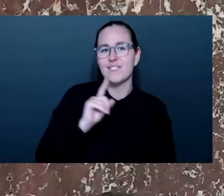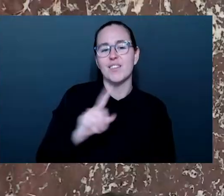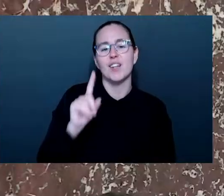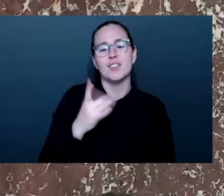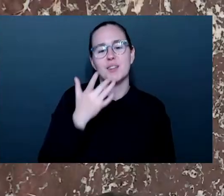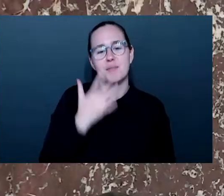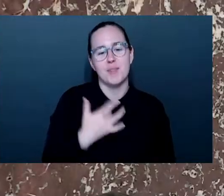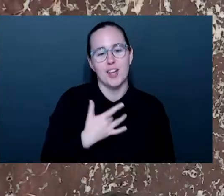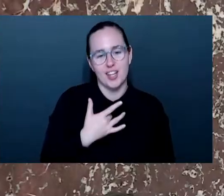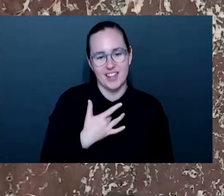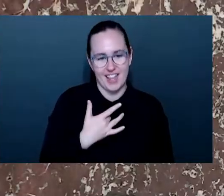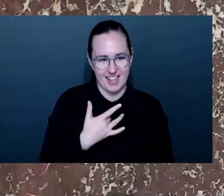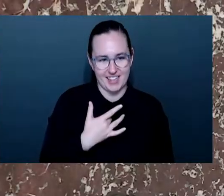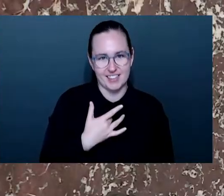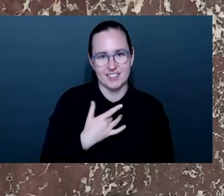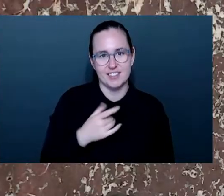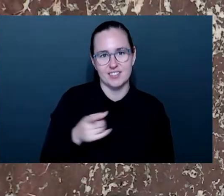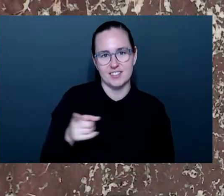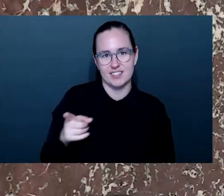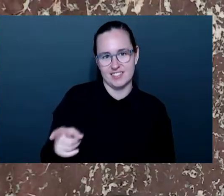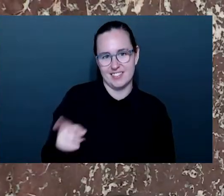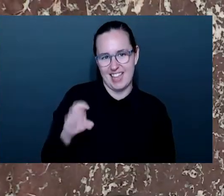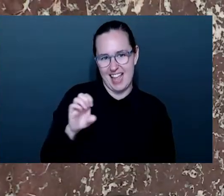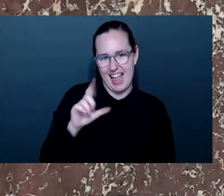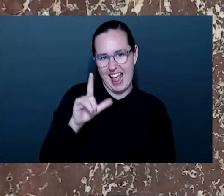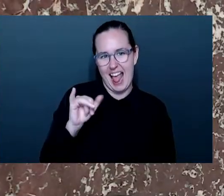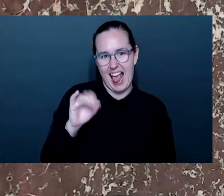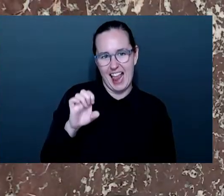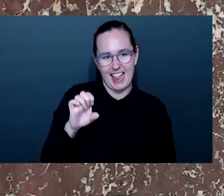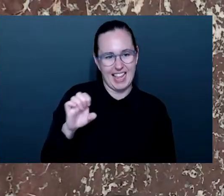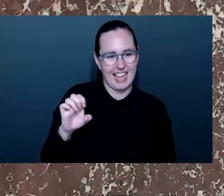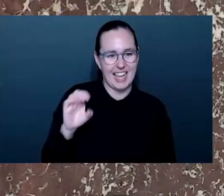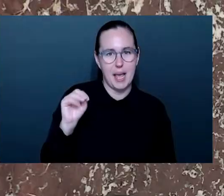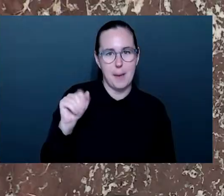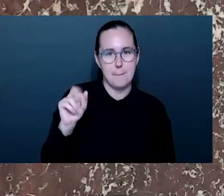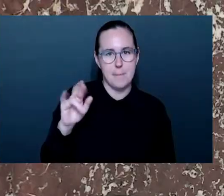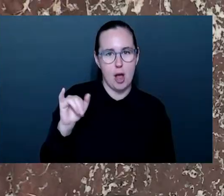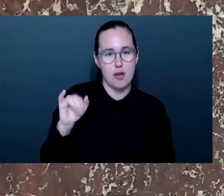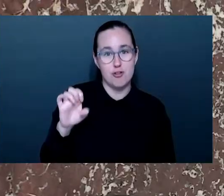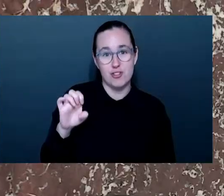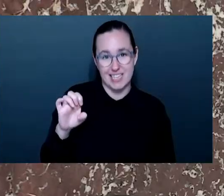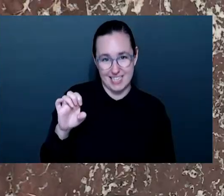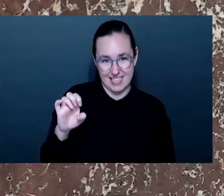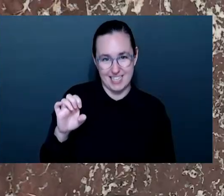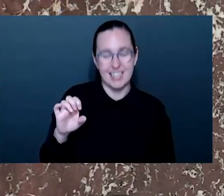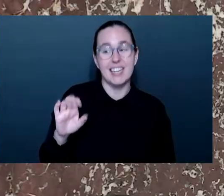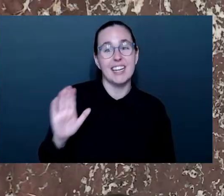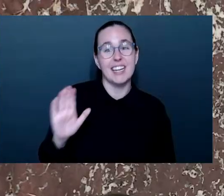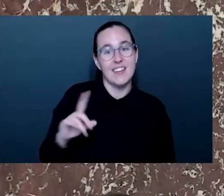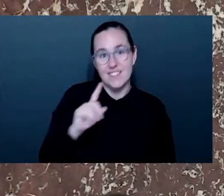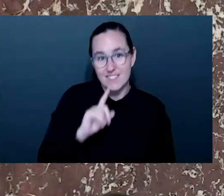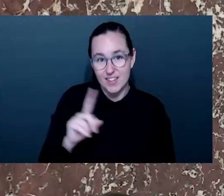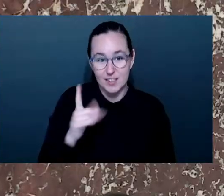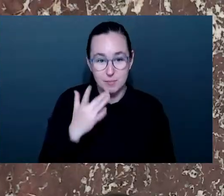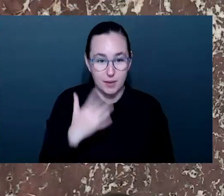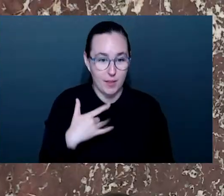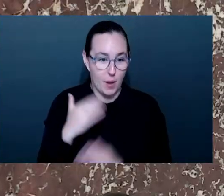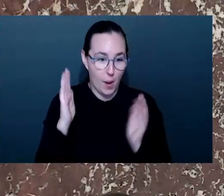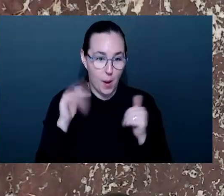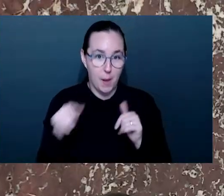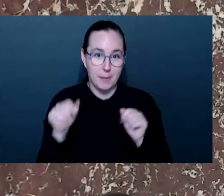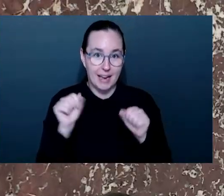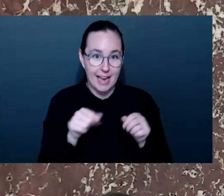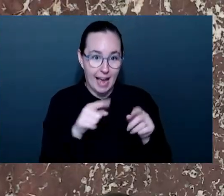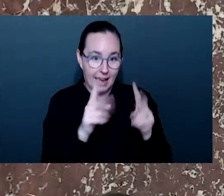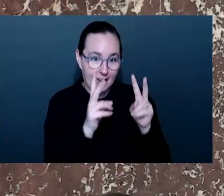happy first birthday. Hopefully we can figure out how to record this so she can see it when she can actually understand what's going on.